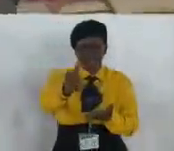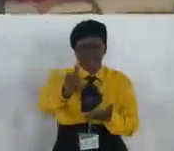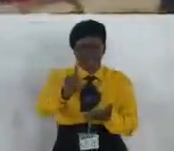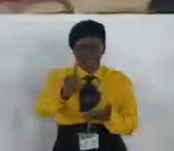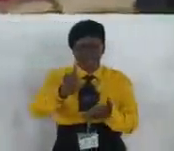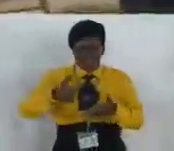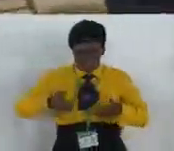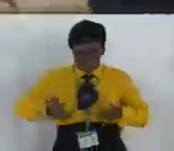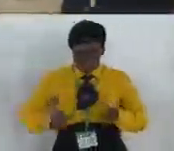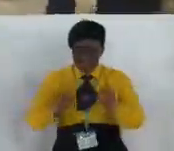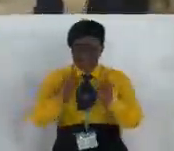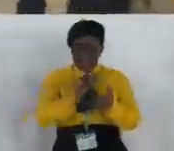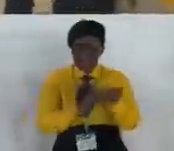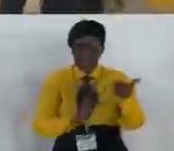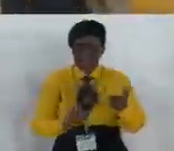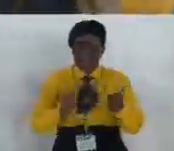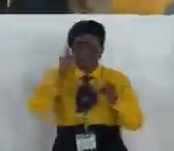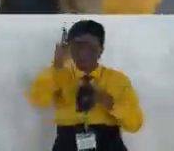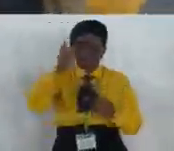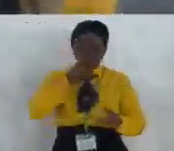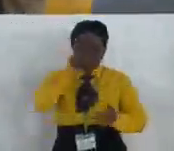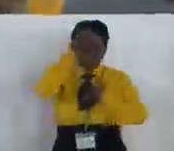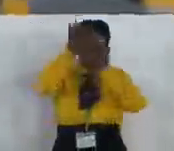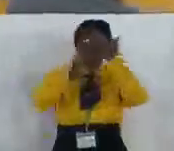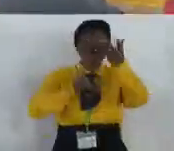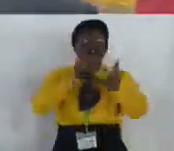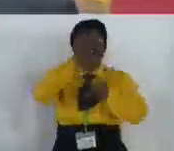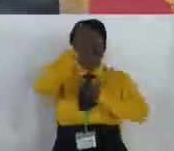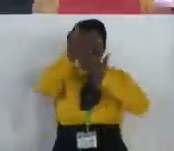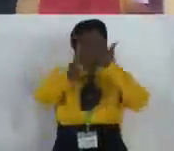Let someone shout hallelujah.